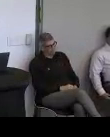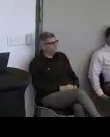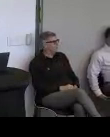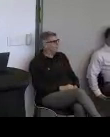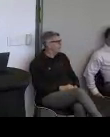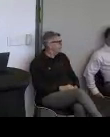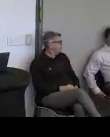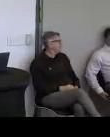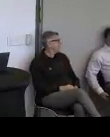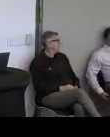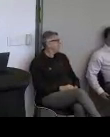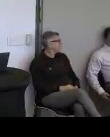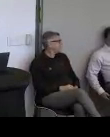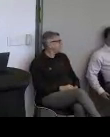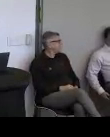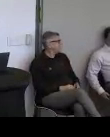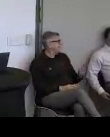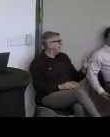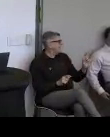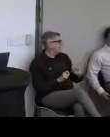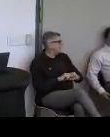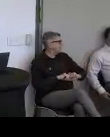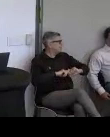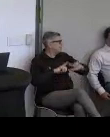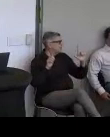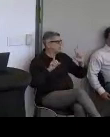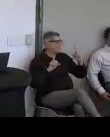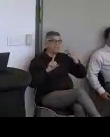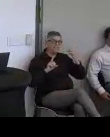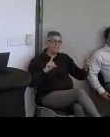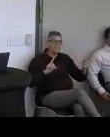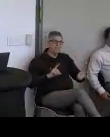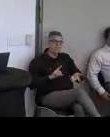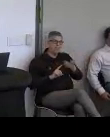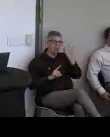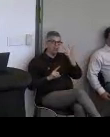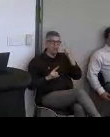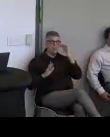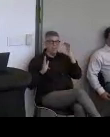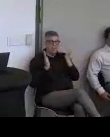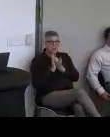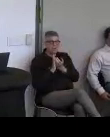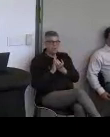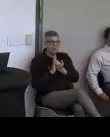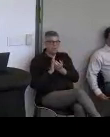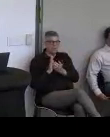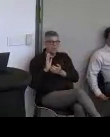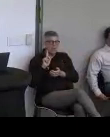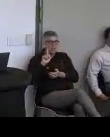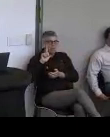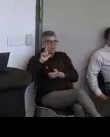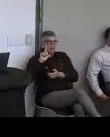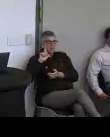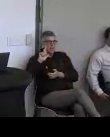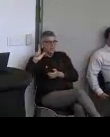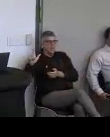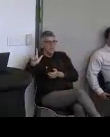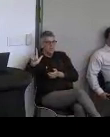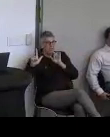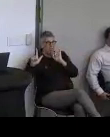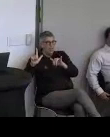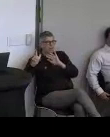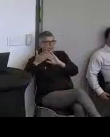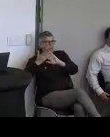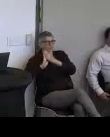So on the screen, there are 3 images of the same map. On the left is a digital design of what will be tactile.